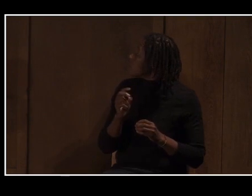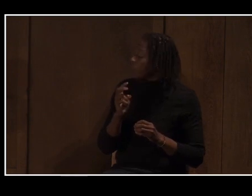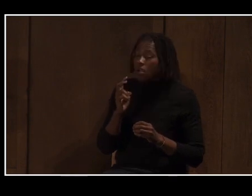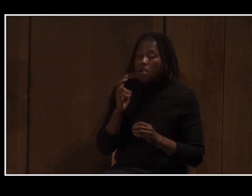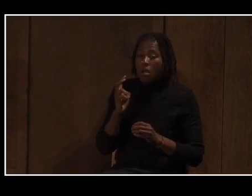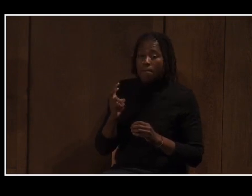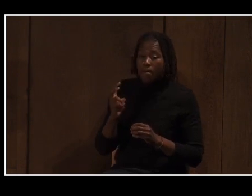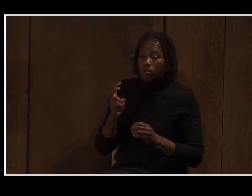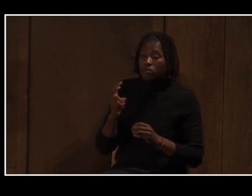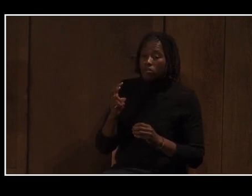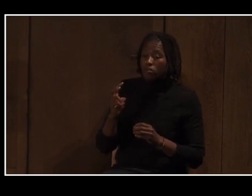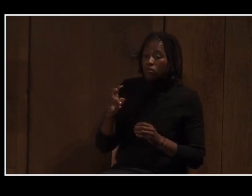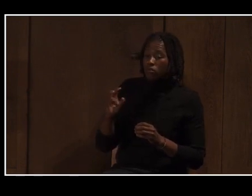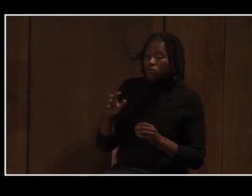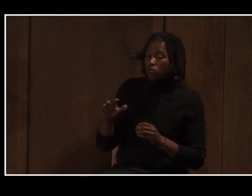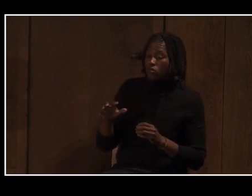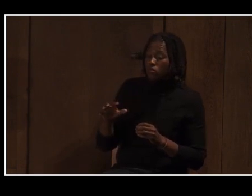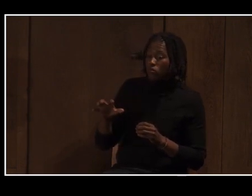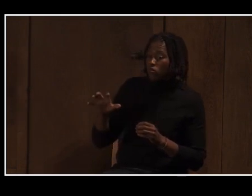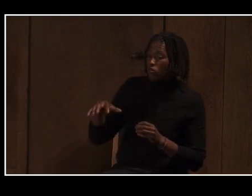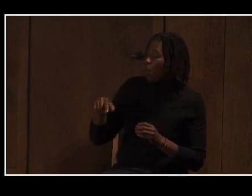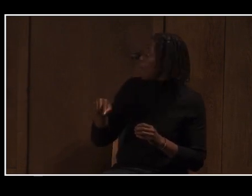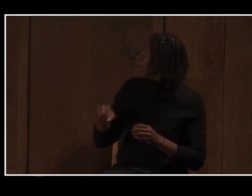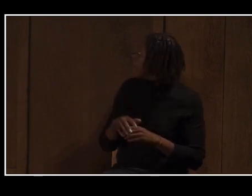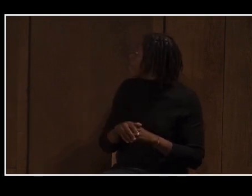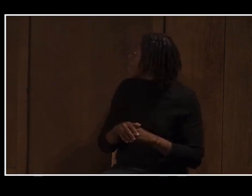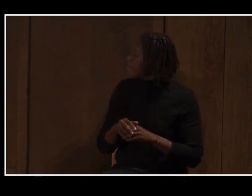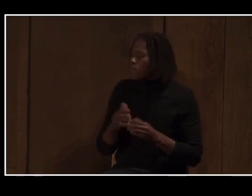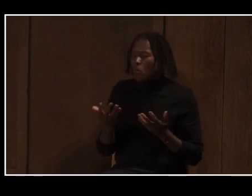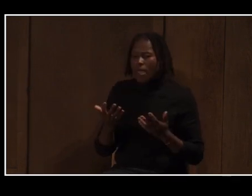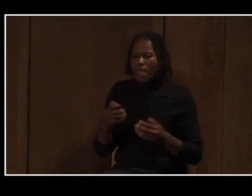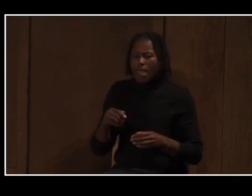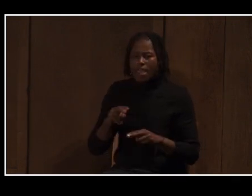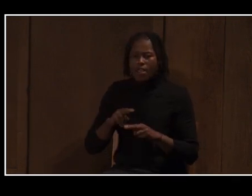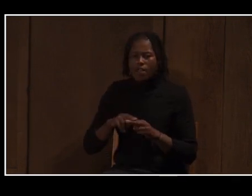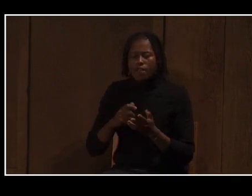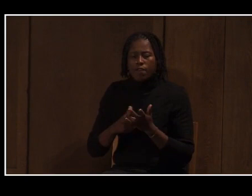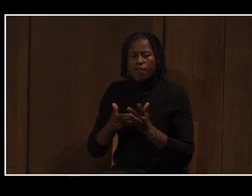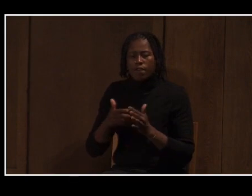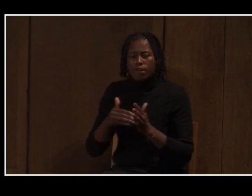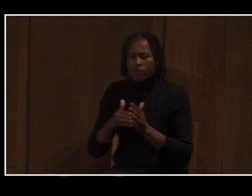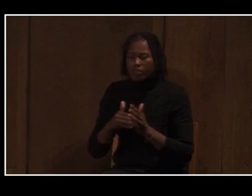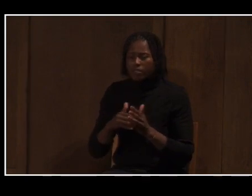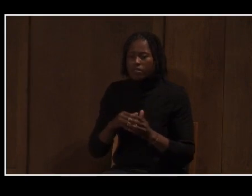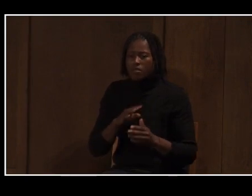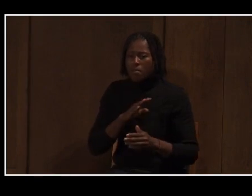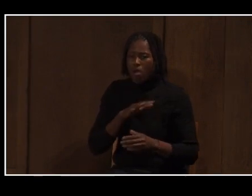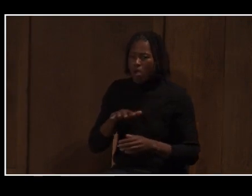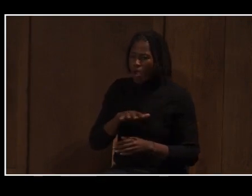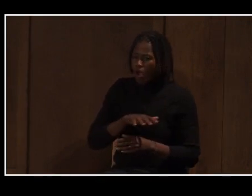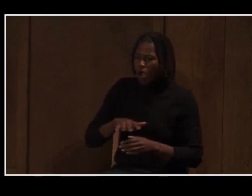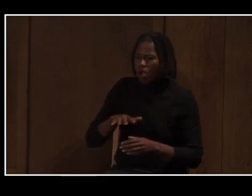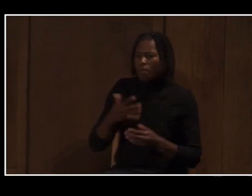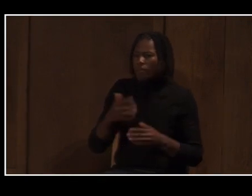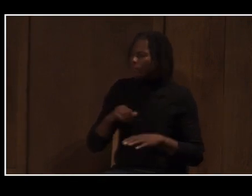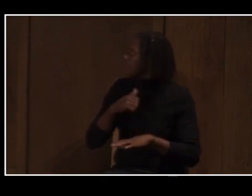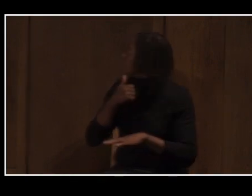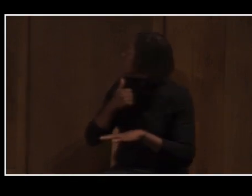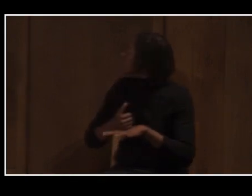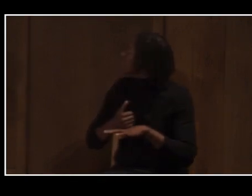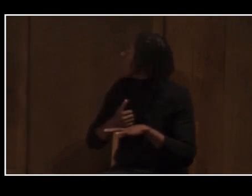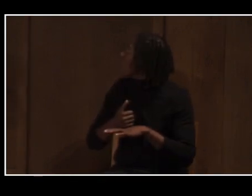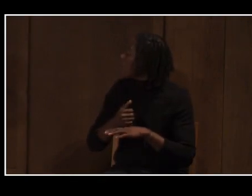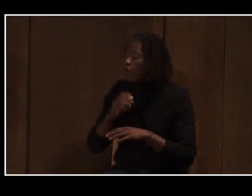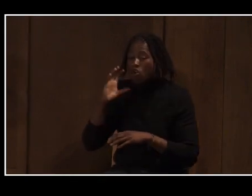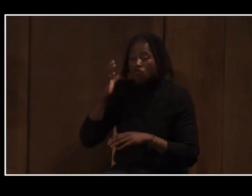park, and hosted an open mic in there every day, like a pirate radio station. And we streamed